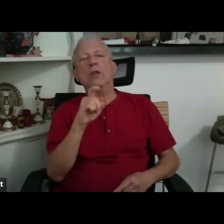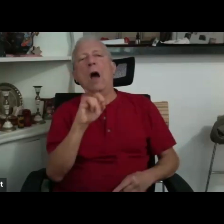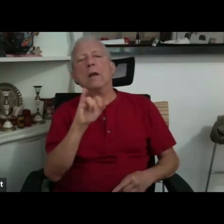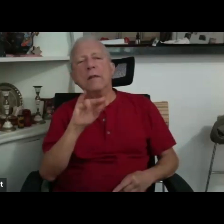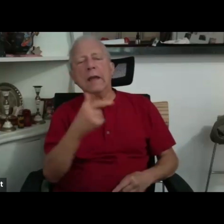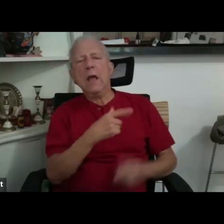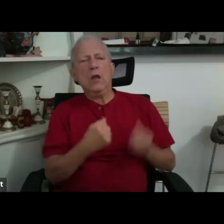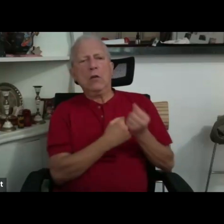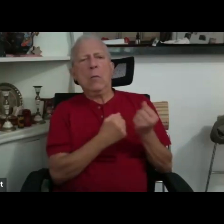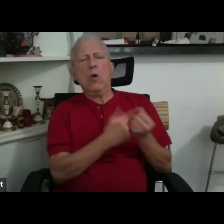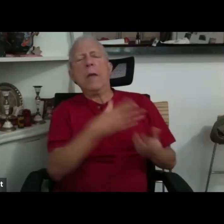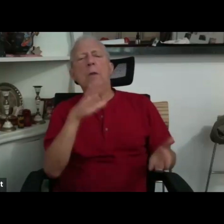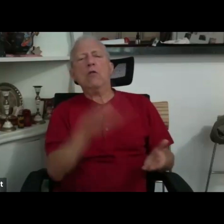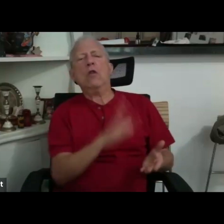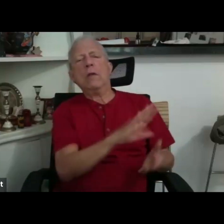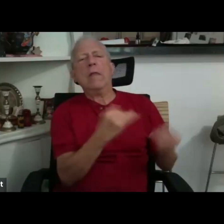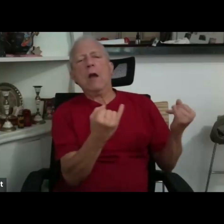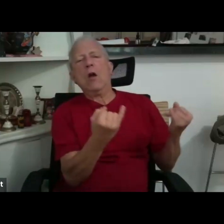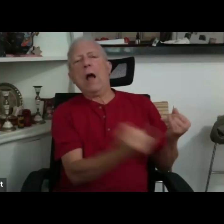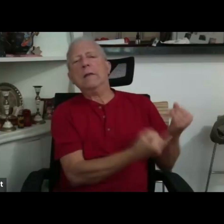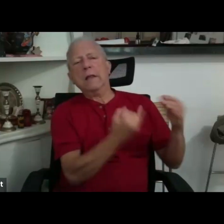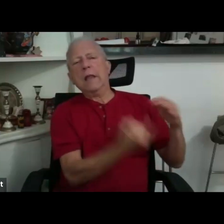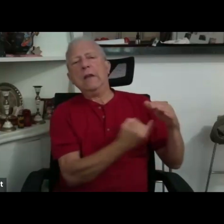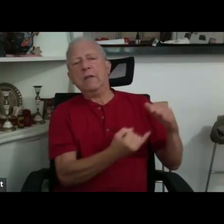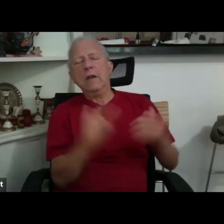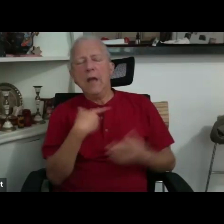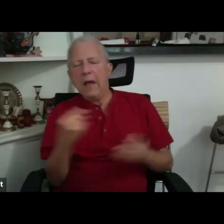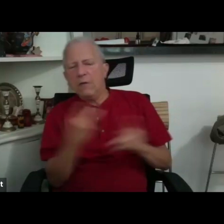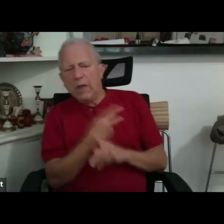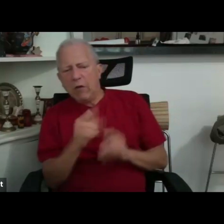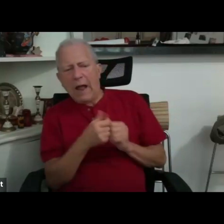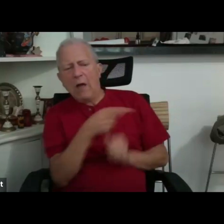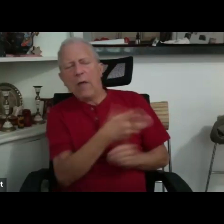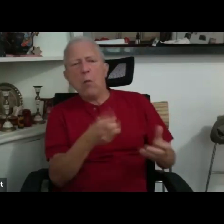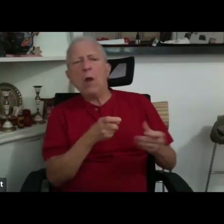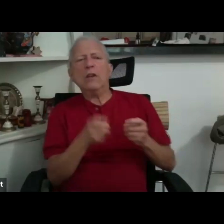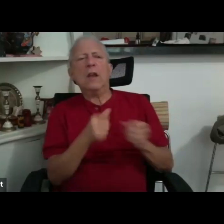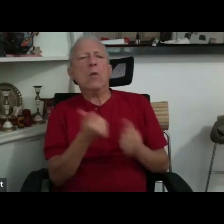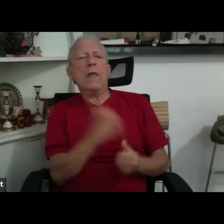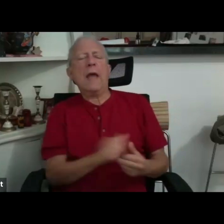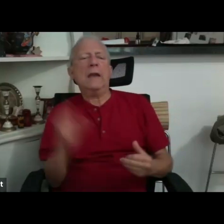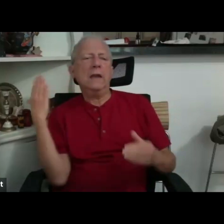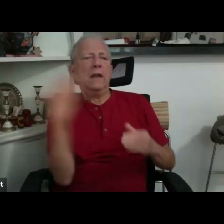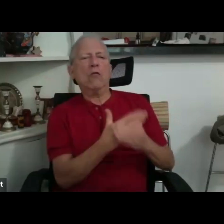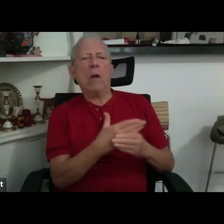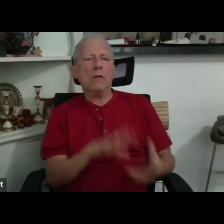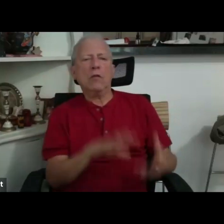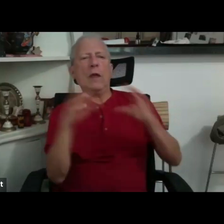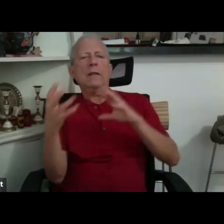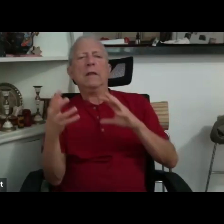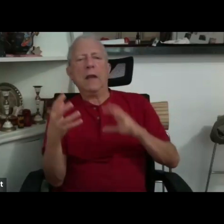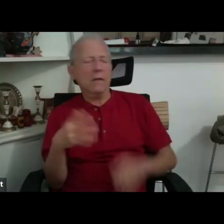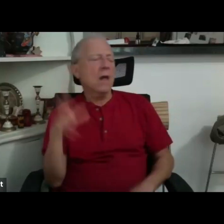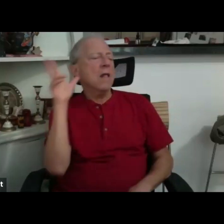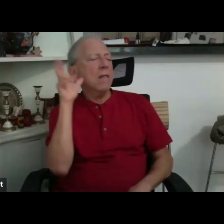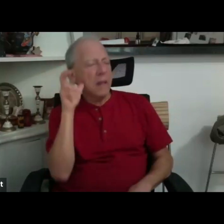in reducing their isolation while figuring out how they want to deal with any disruptions or incidents. Listen,